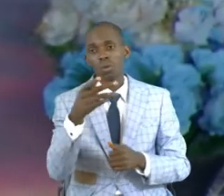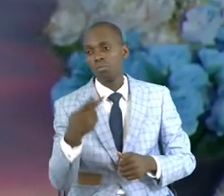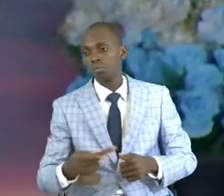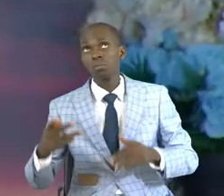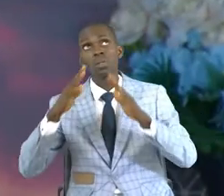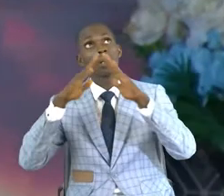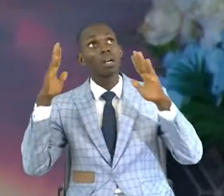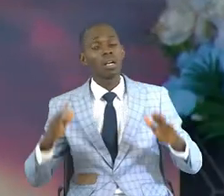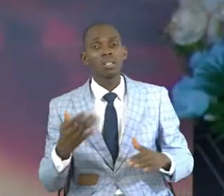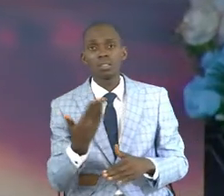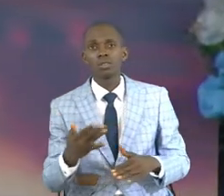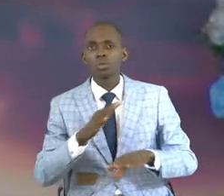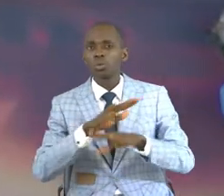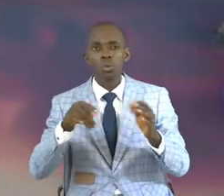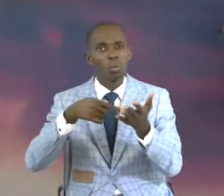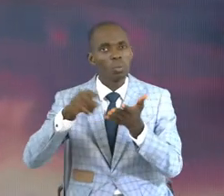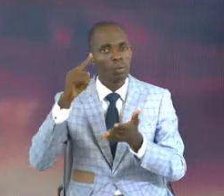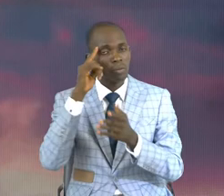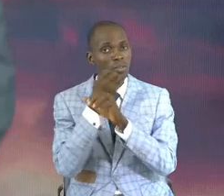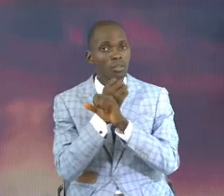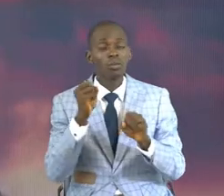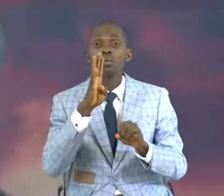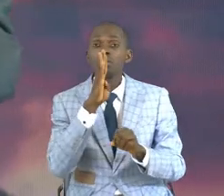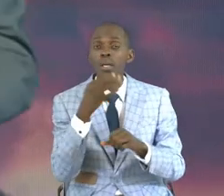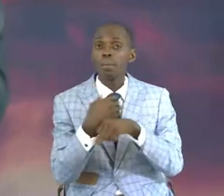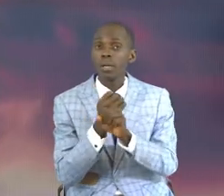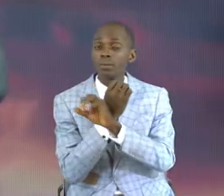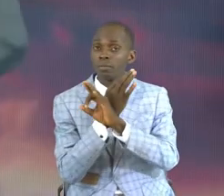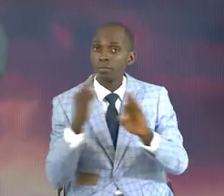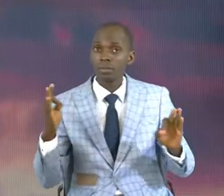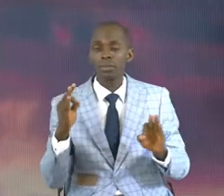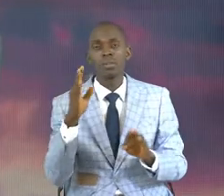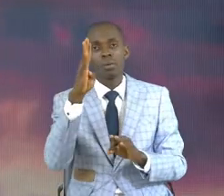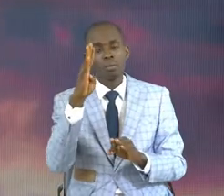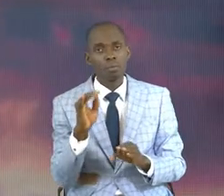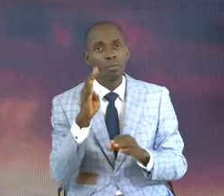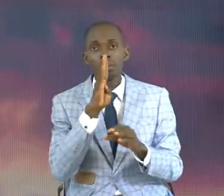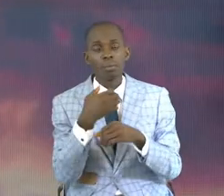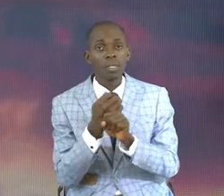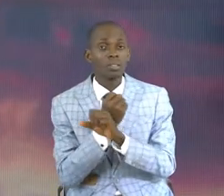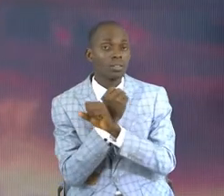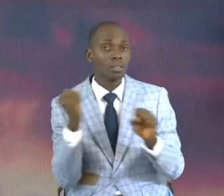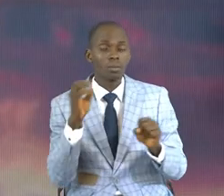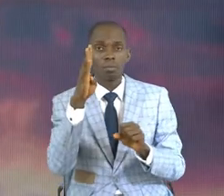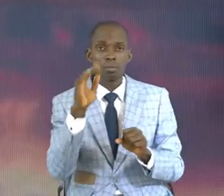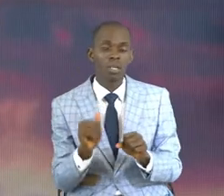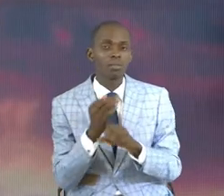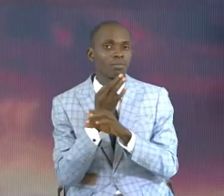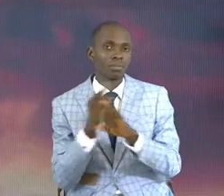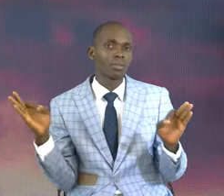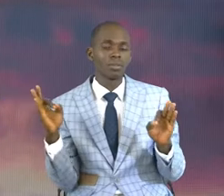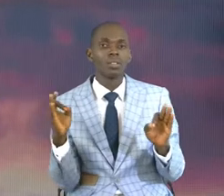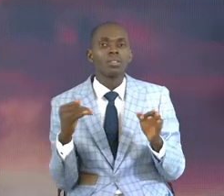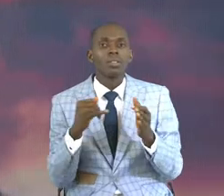salvation. Being justified, saved freely by his grace through the redemption that is in Christ